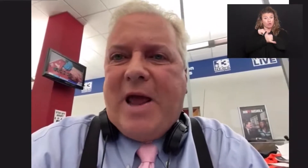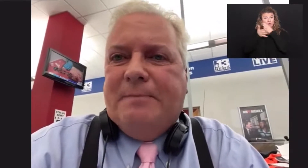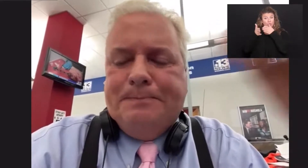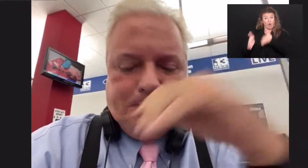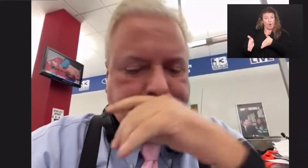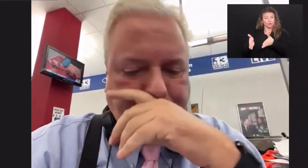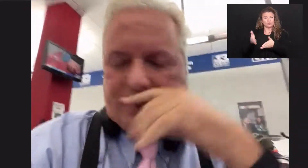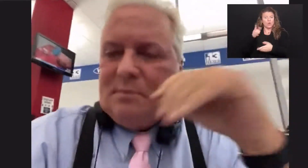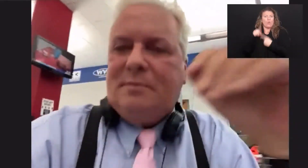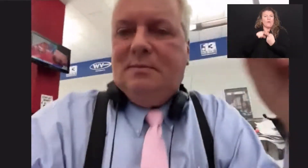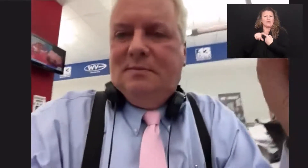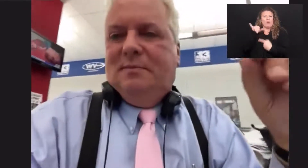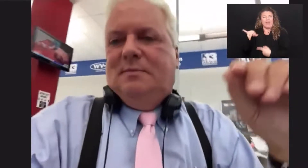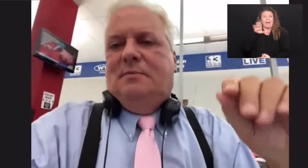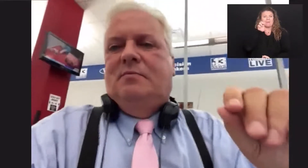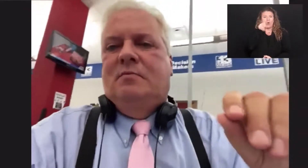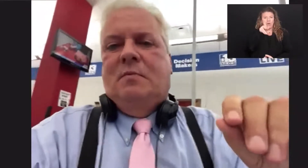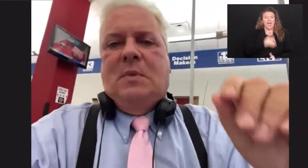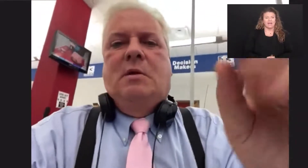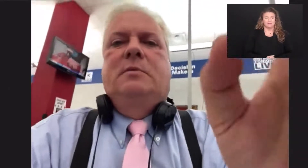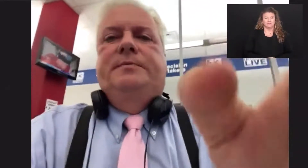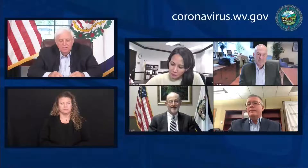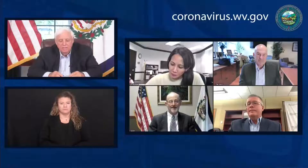and praying?